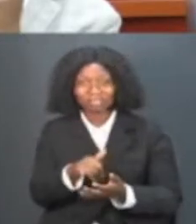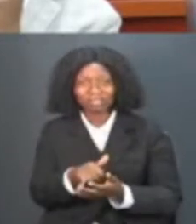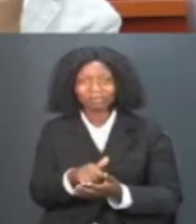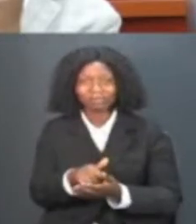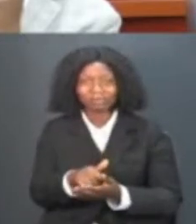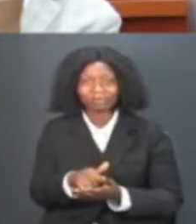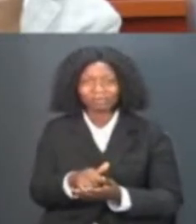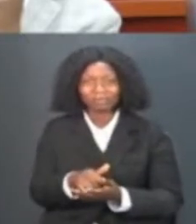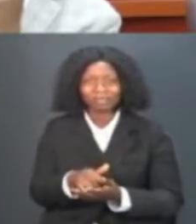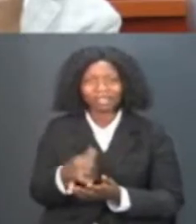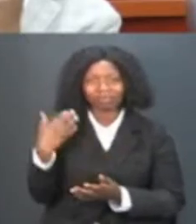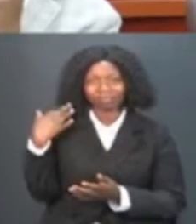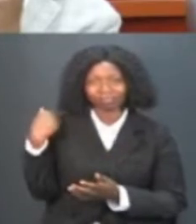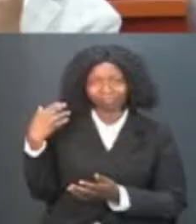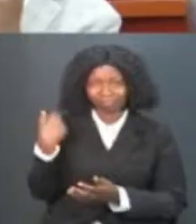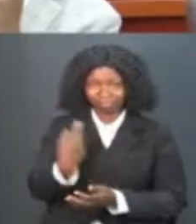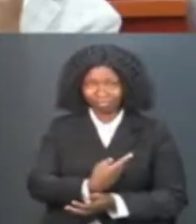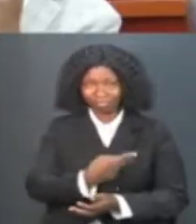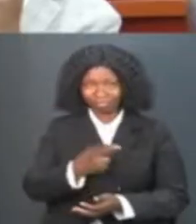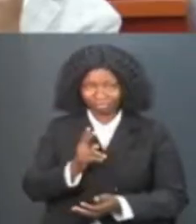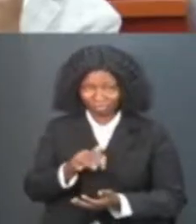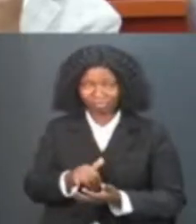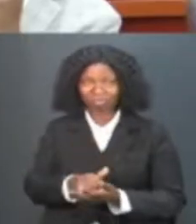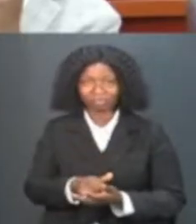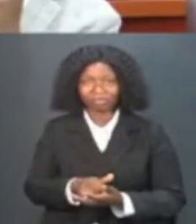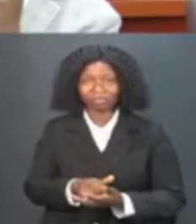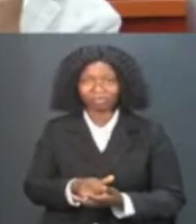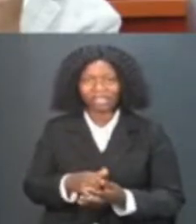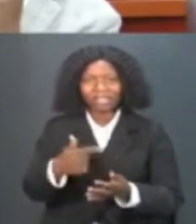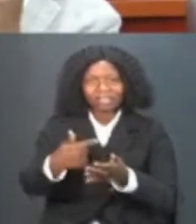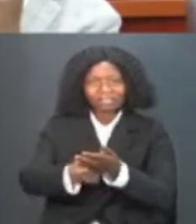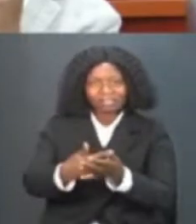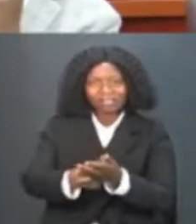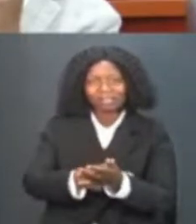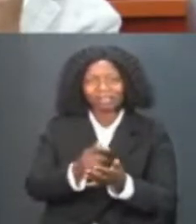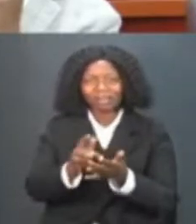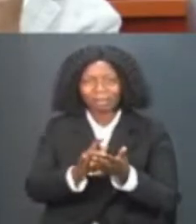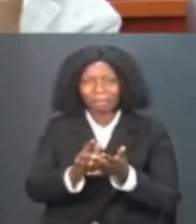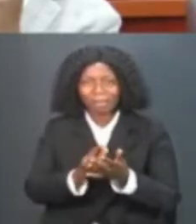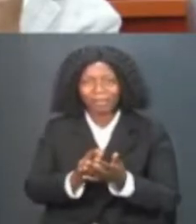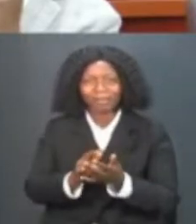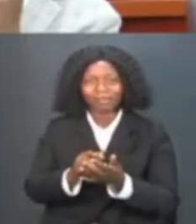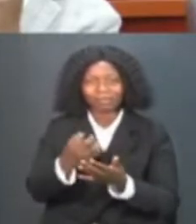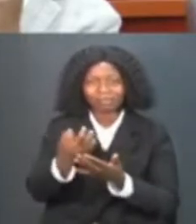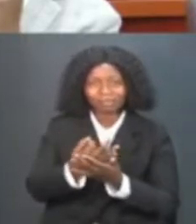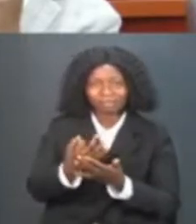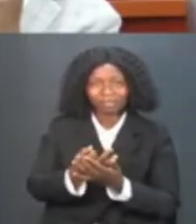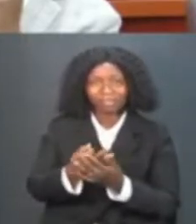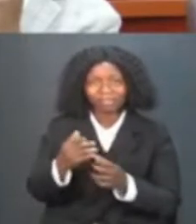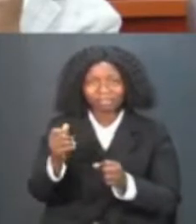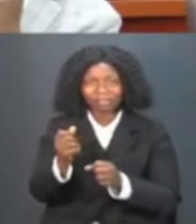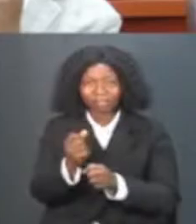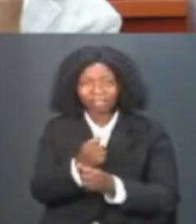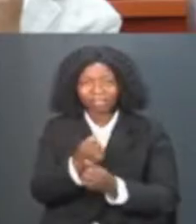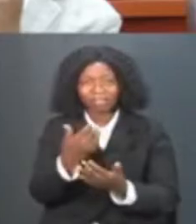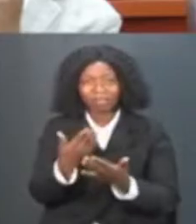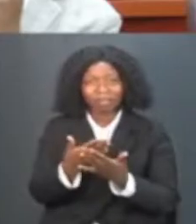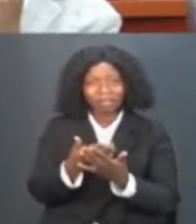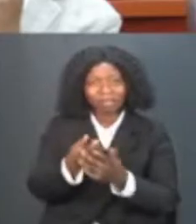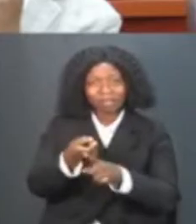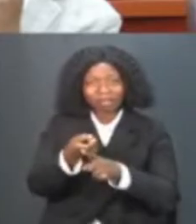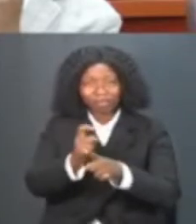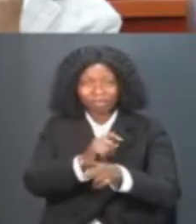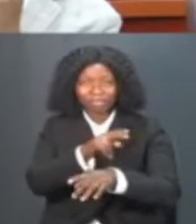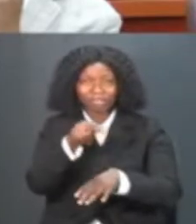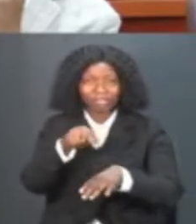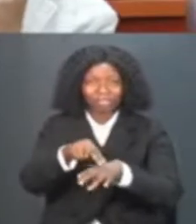is to remind ourselves that the Ghana Medical Trust Fund is taking its source of funding from the